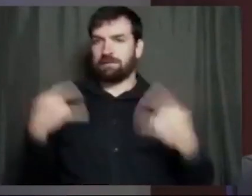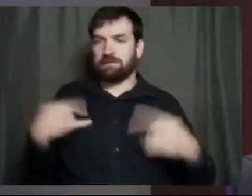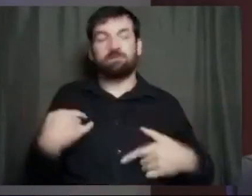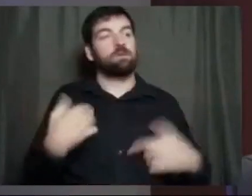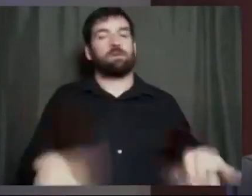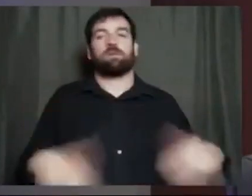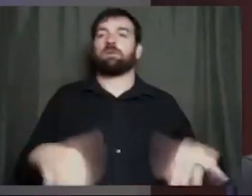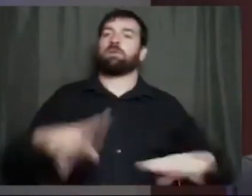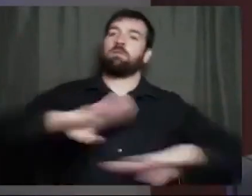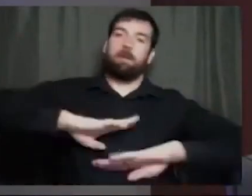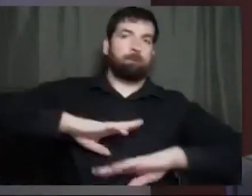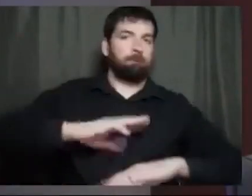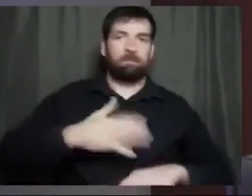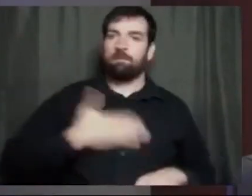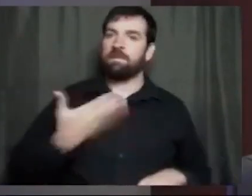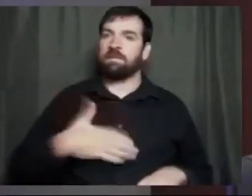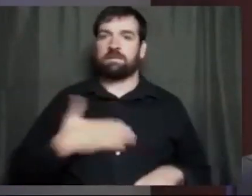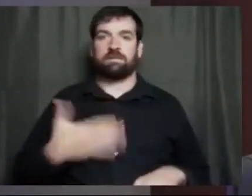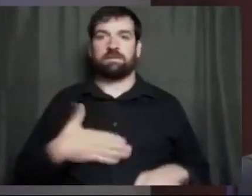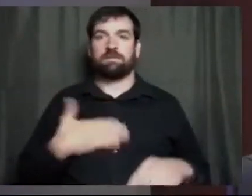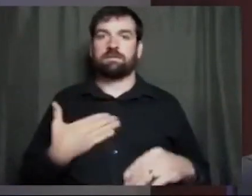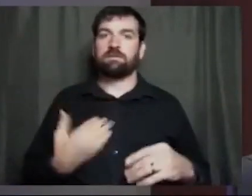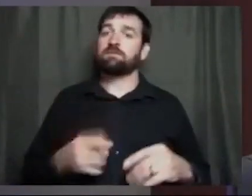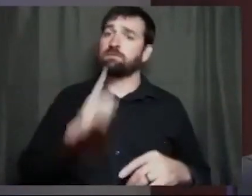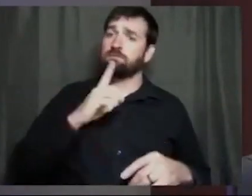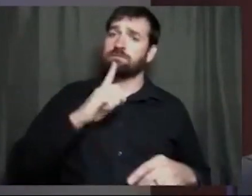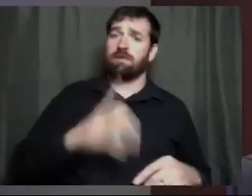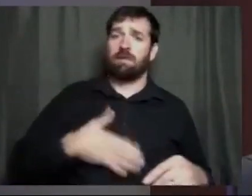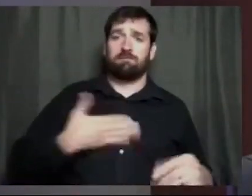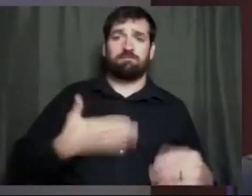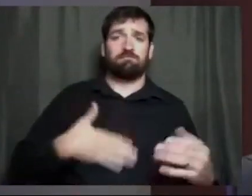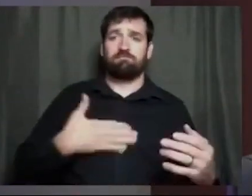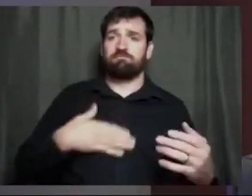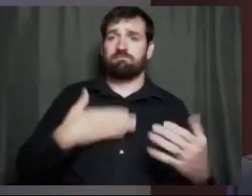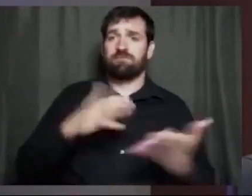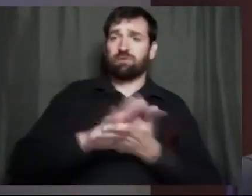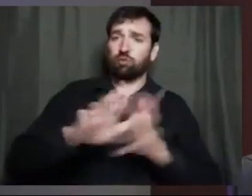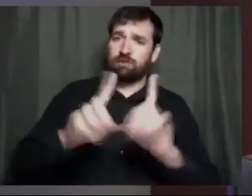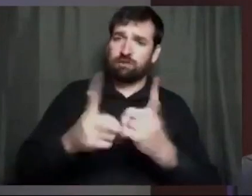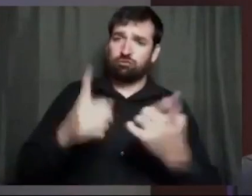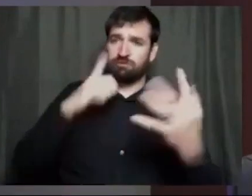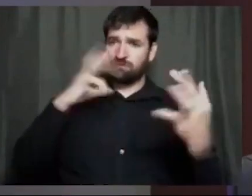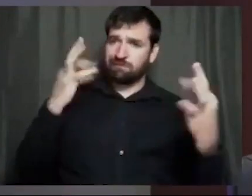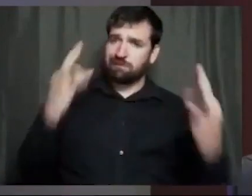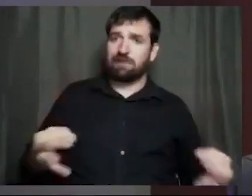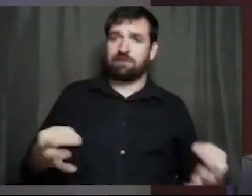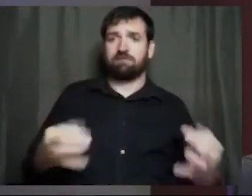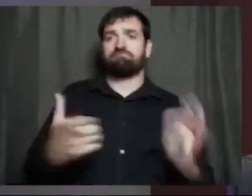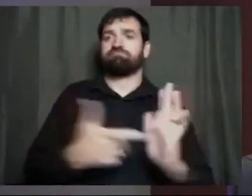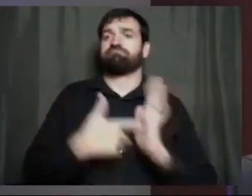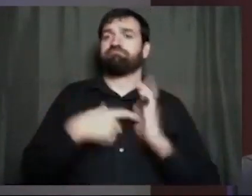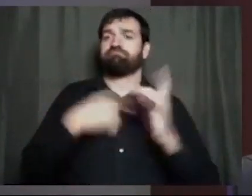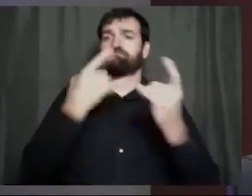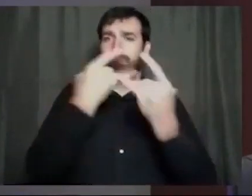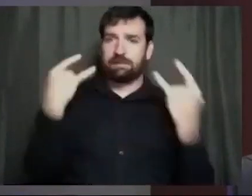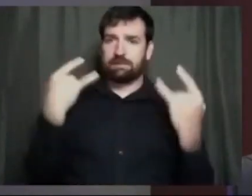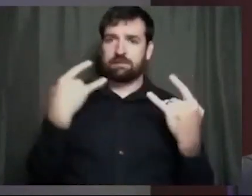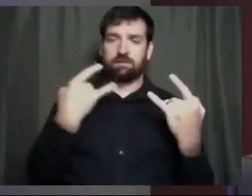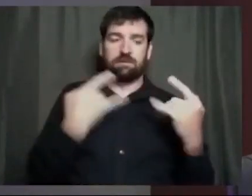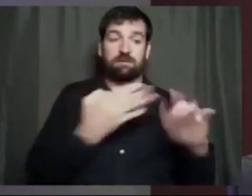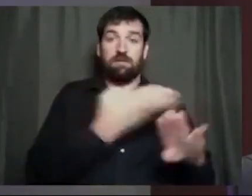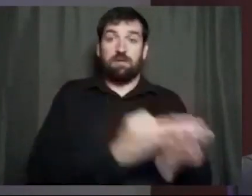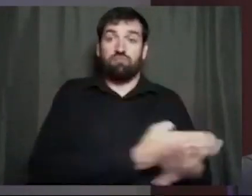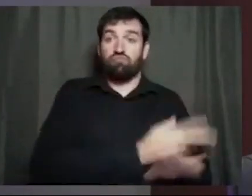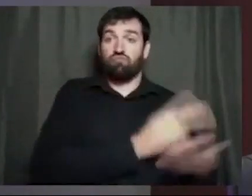to happen. You know, I'm really glad that the school districts made that decision to do mandatory masking from pre-K all the way through